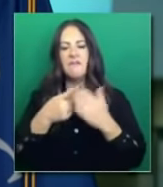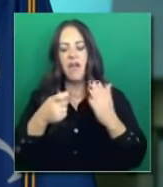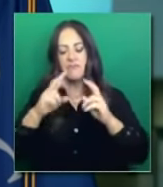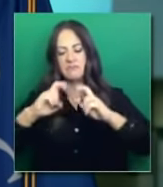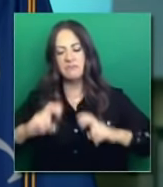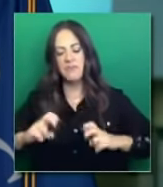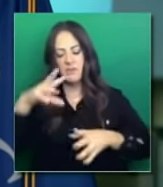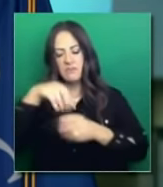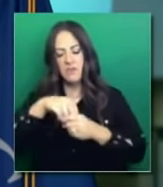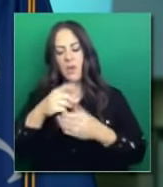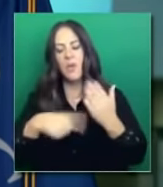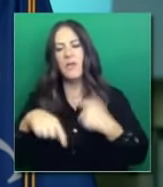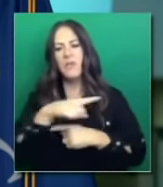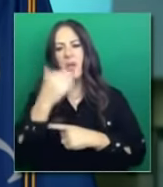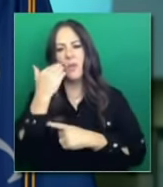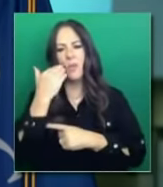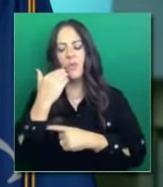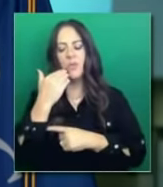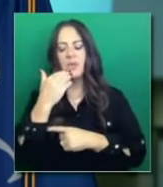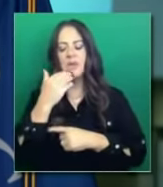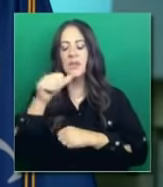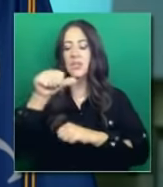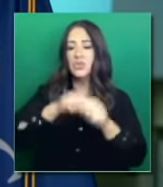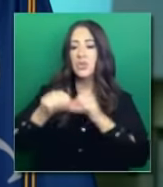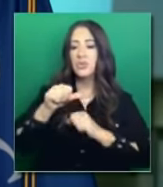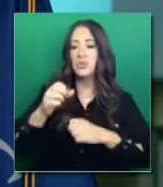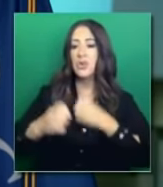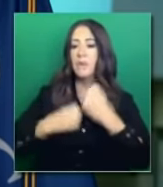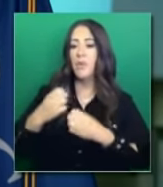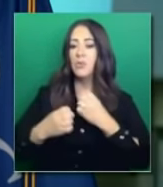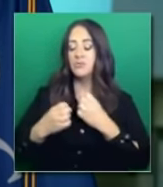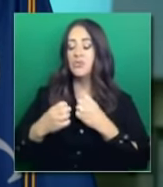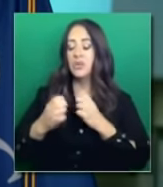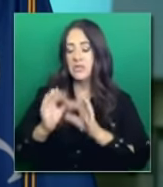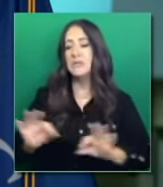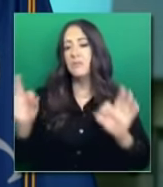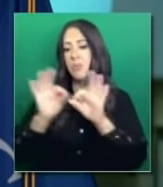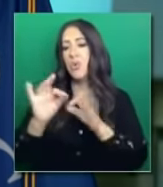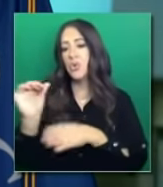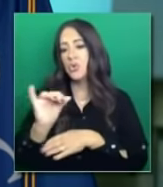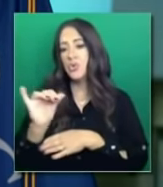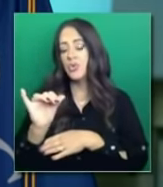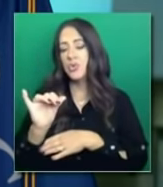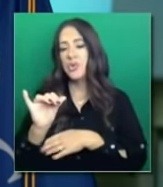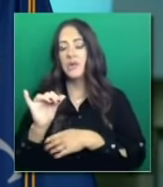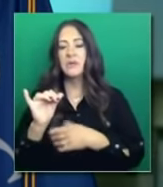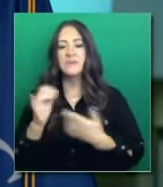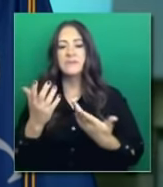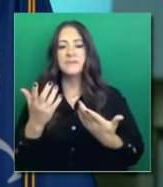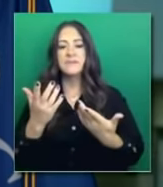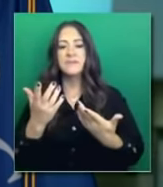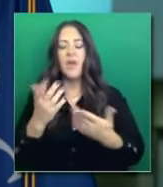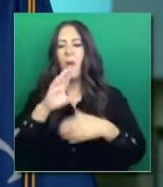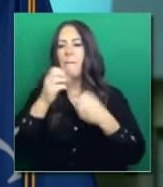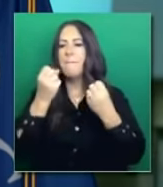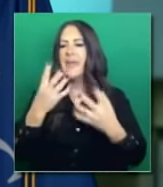social-emotional perspective of the importance of all of the tangibles and intangibles of being in a